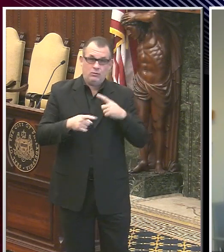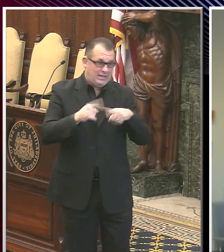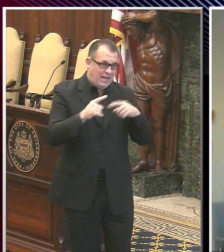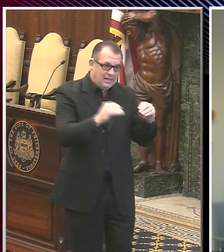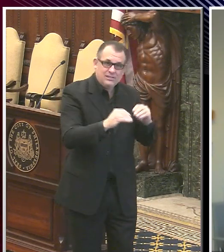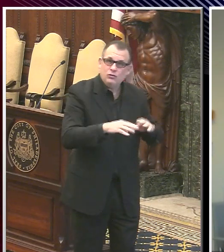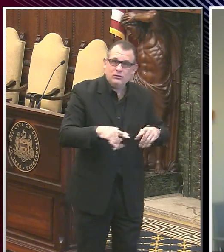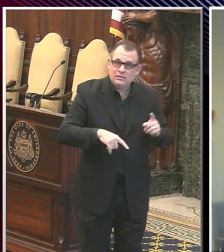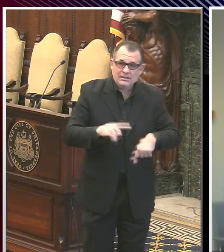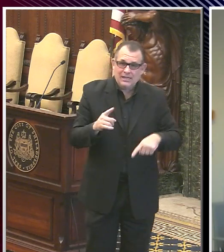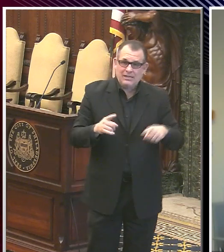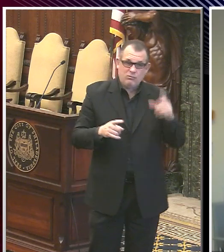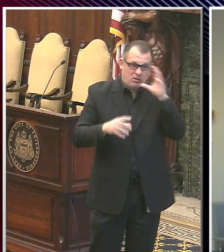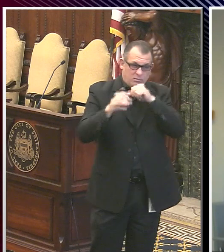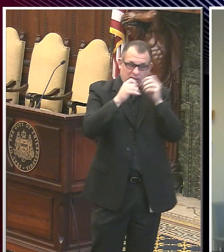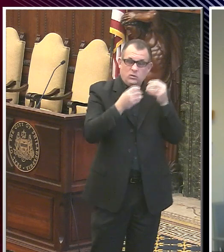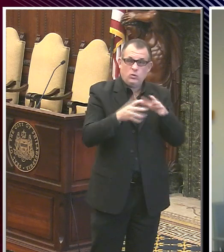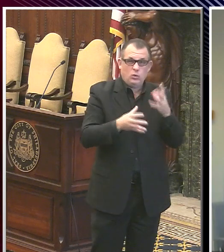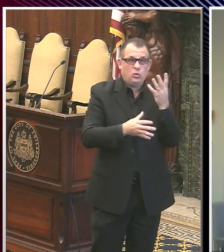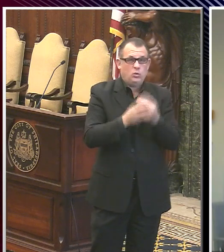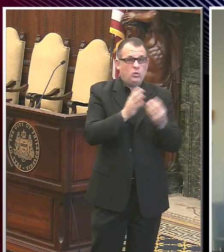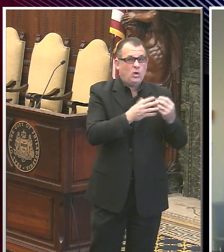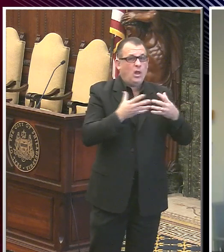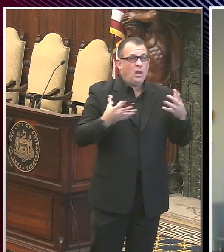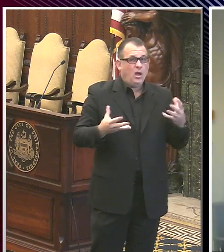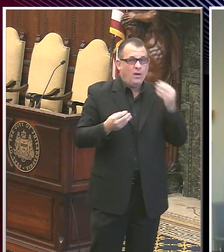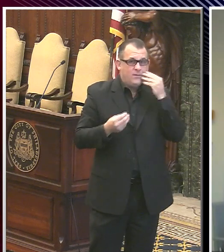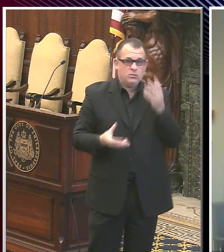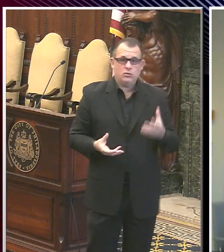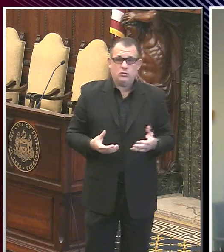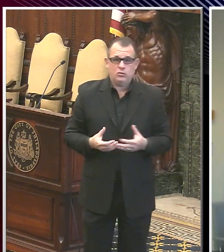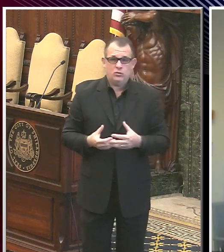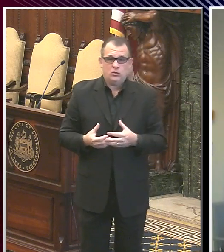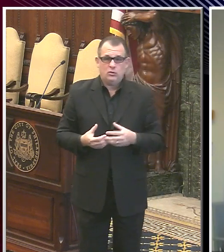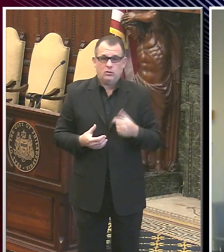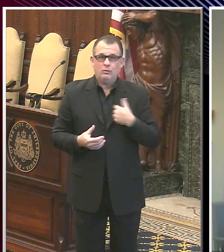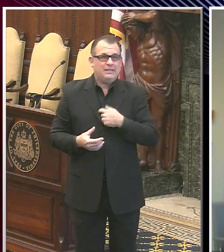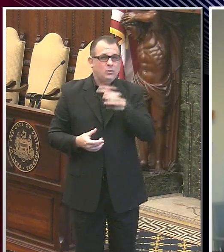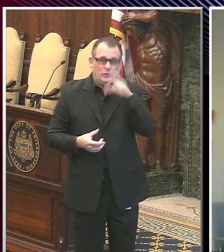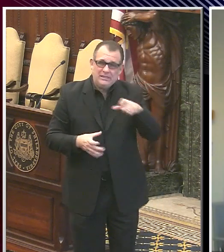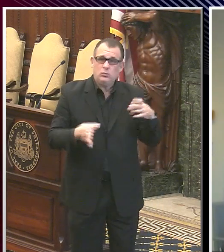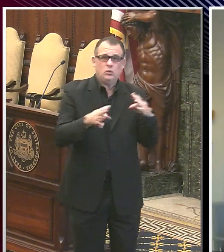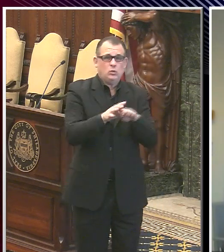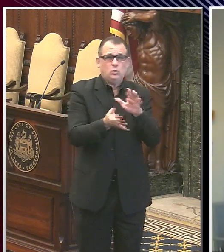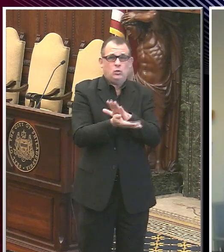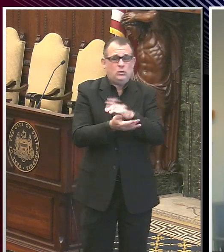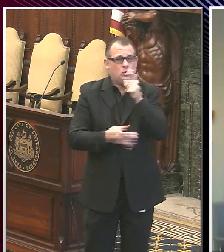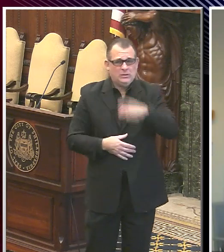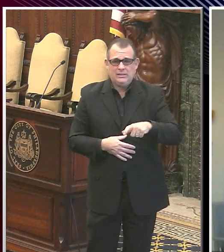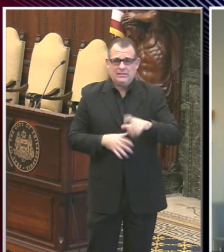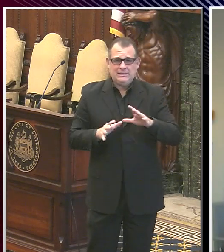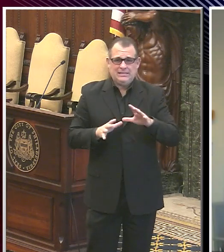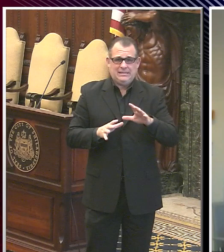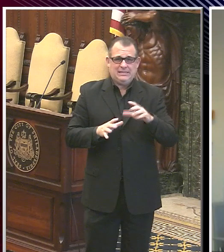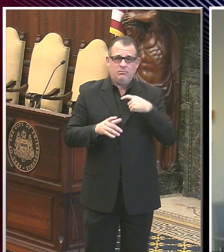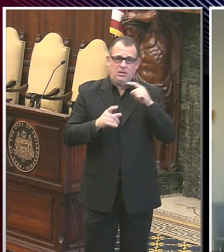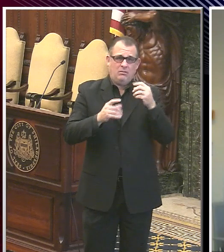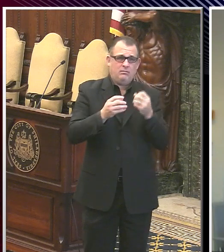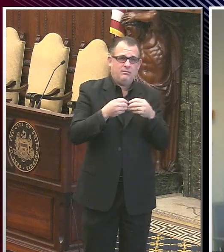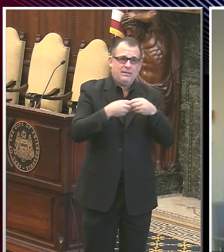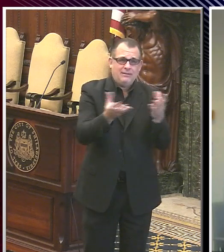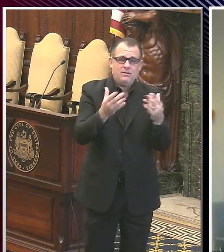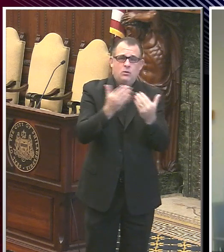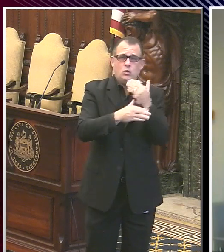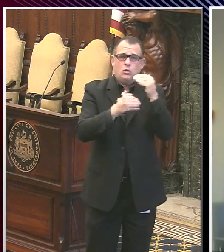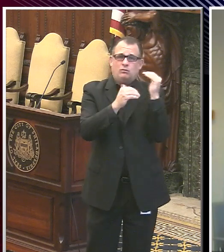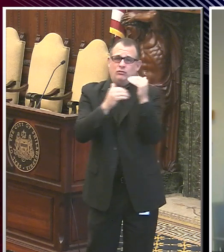from Europe that says that you don't need to shut schools in order to succeed. Those are our restrictions. There is going to be detailed guidance